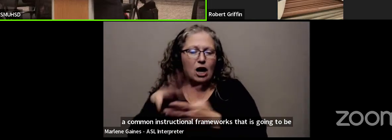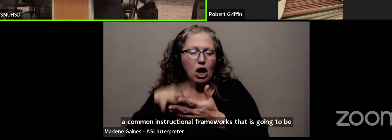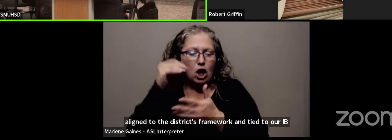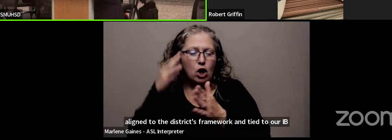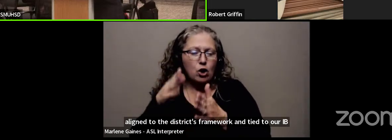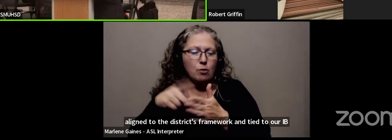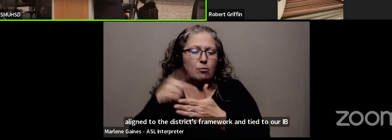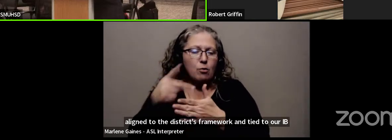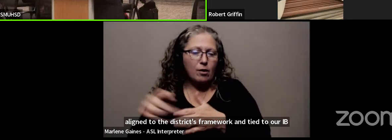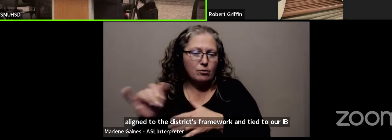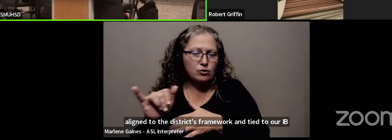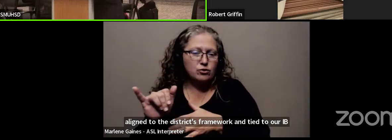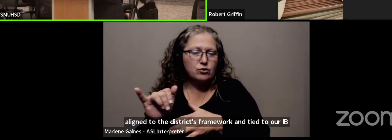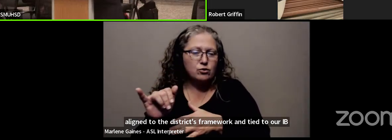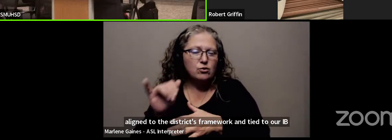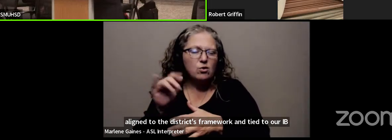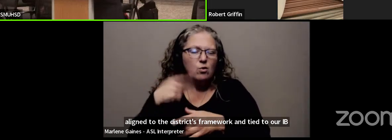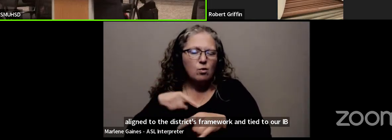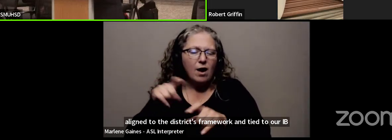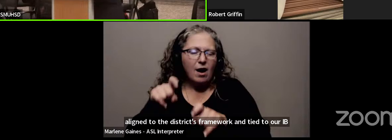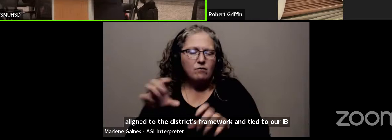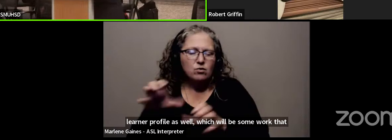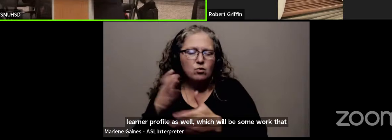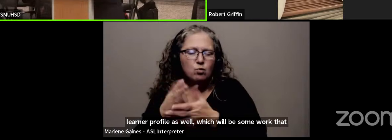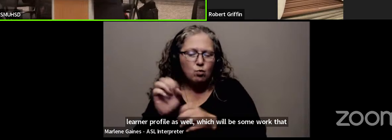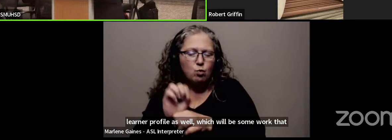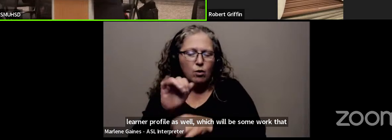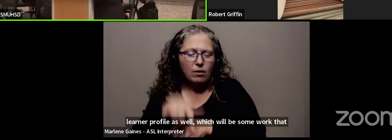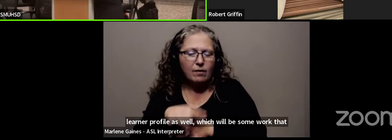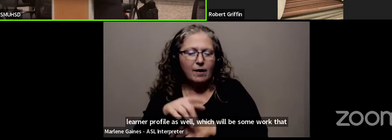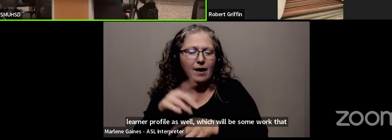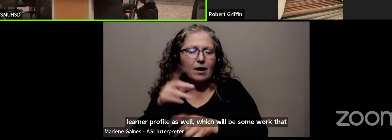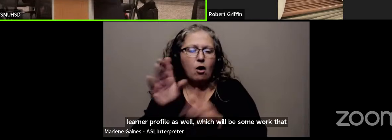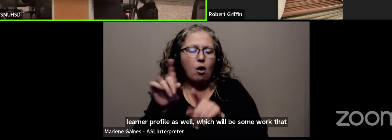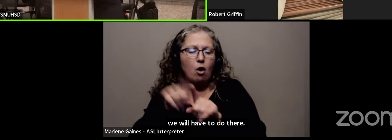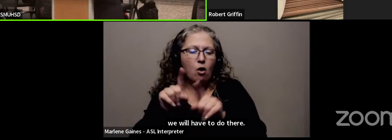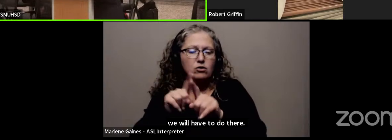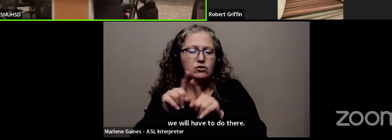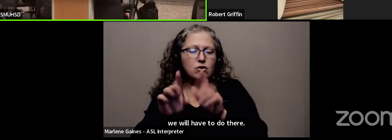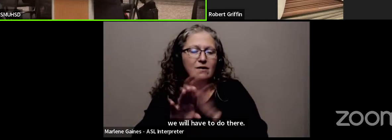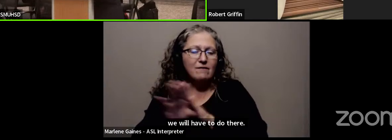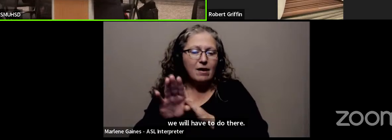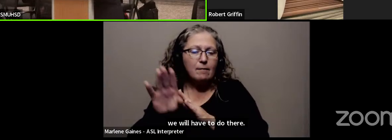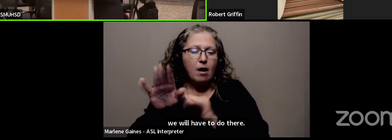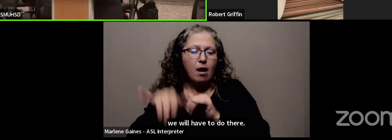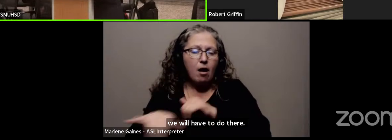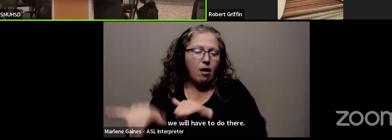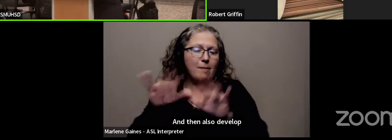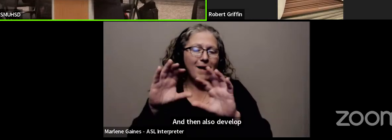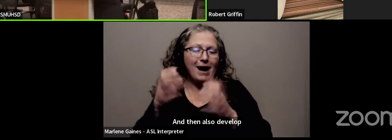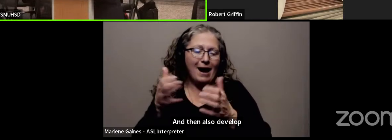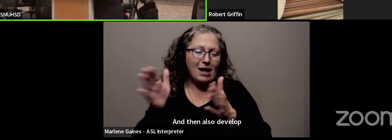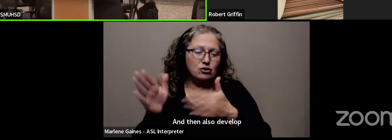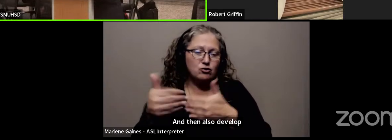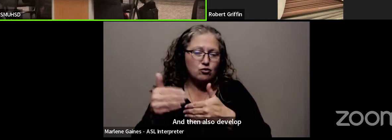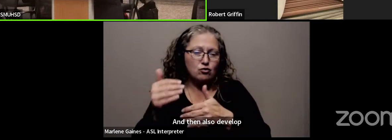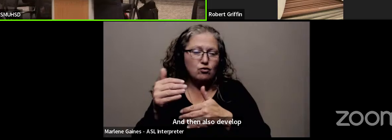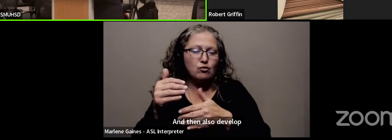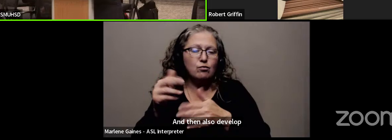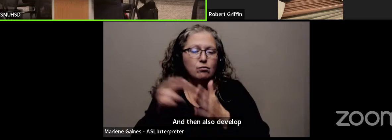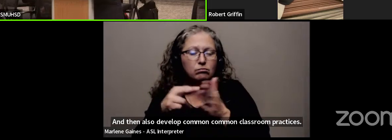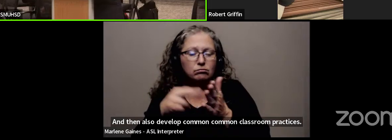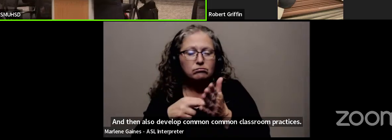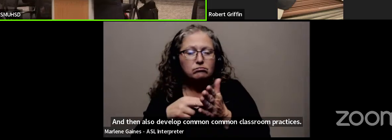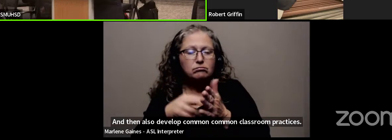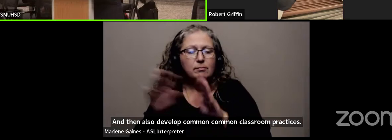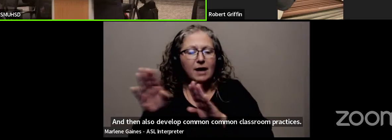be some work that we will have to do there. And then also develop common classroom practices, grading and assessment practices,